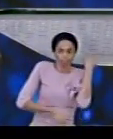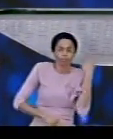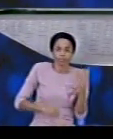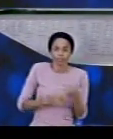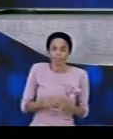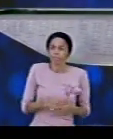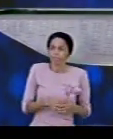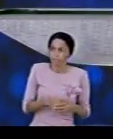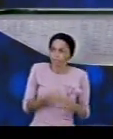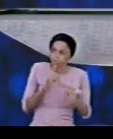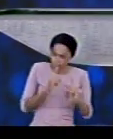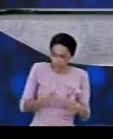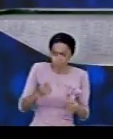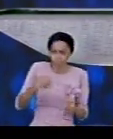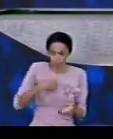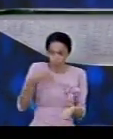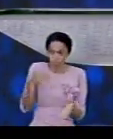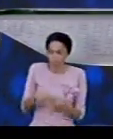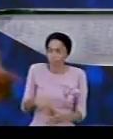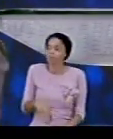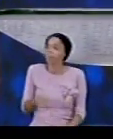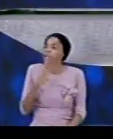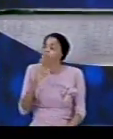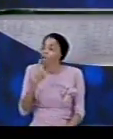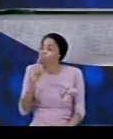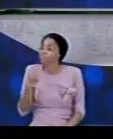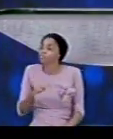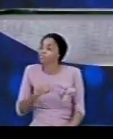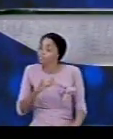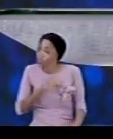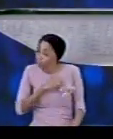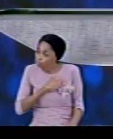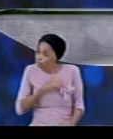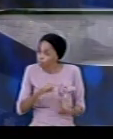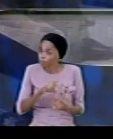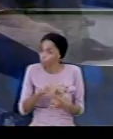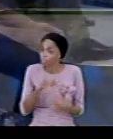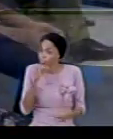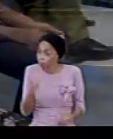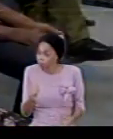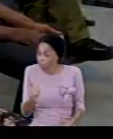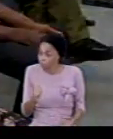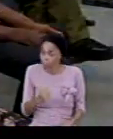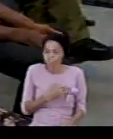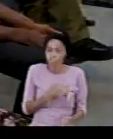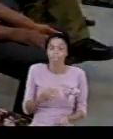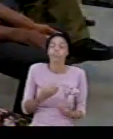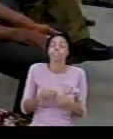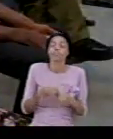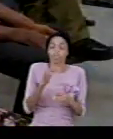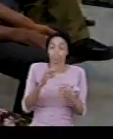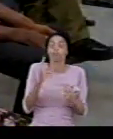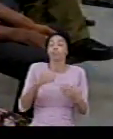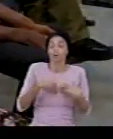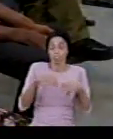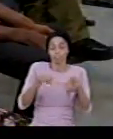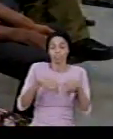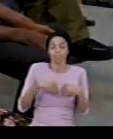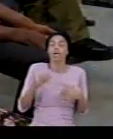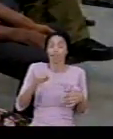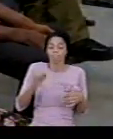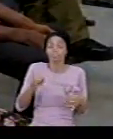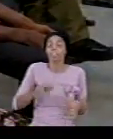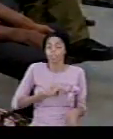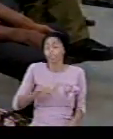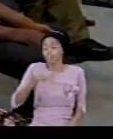Answer me again, are you guilty or you are not guilty? Even though you have accepted, you have stolen, I